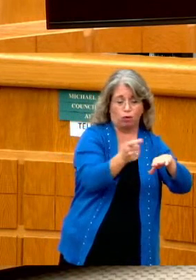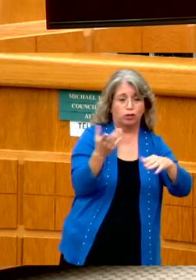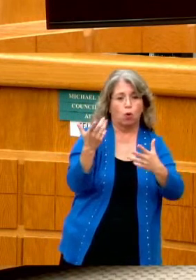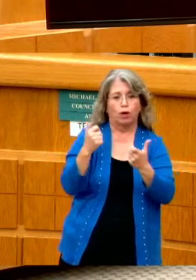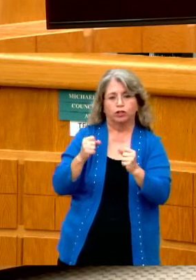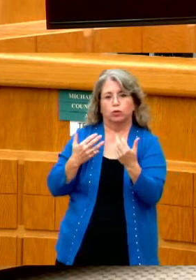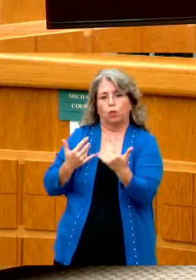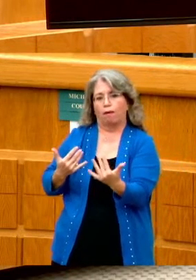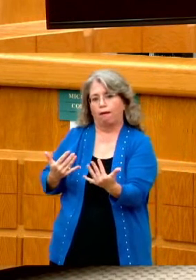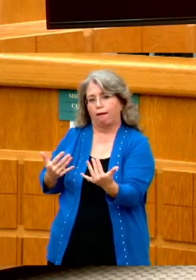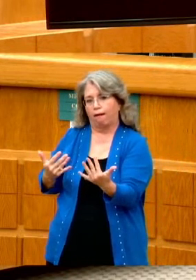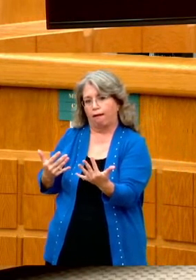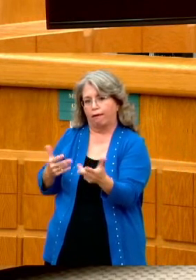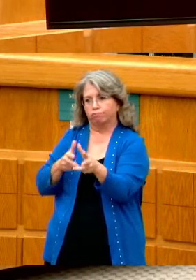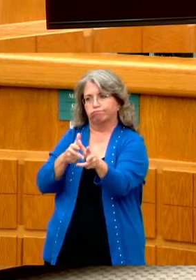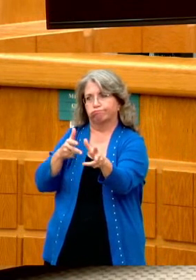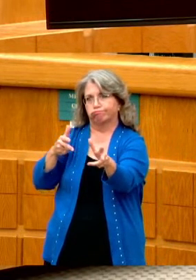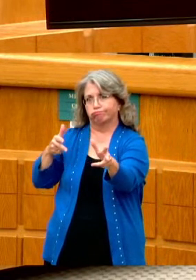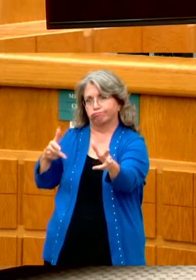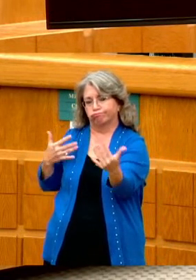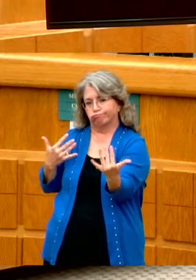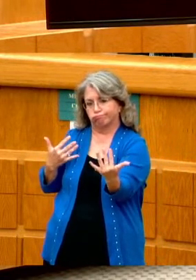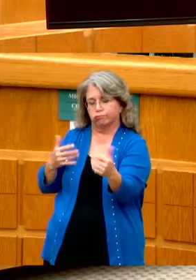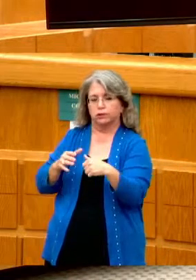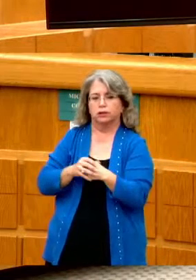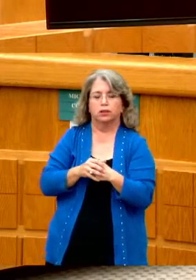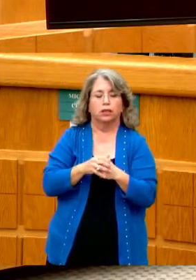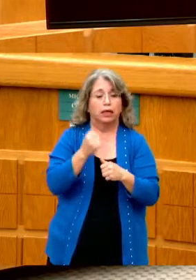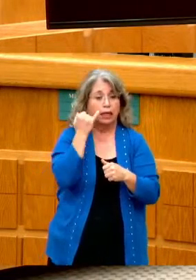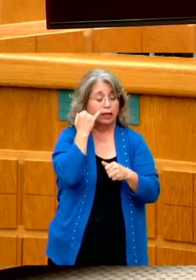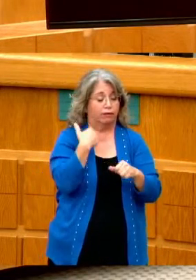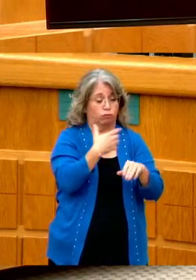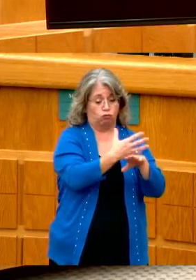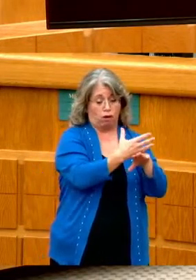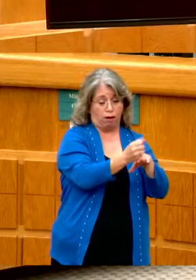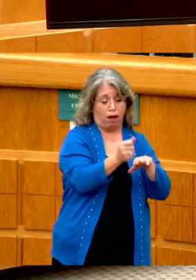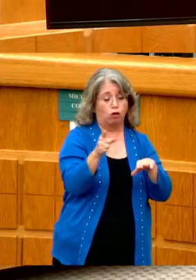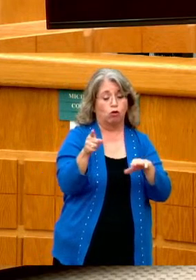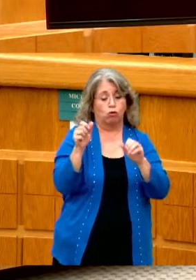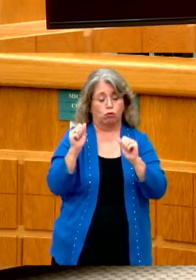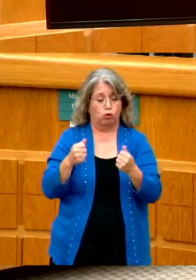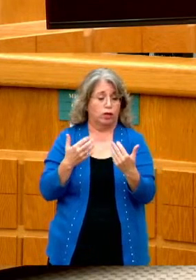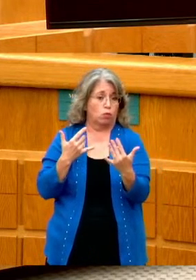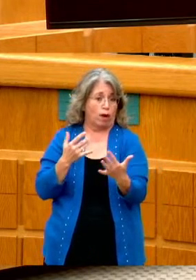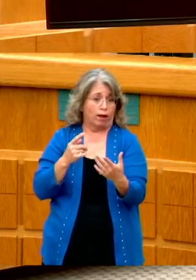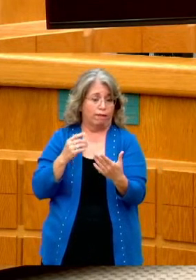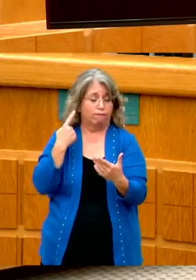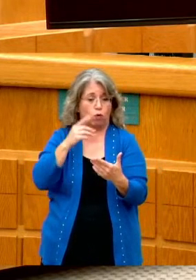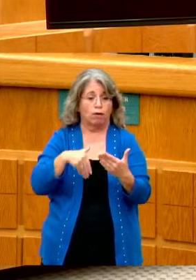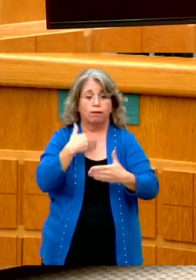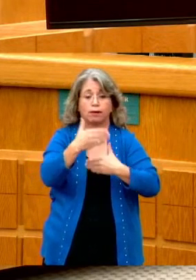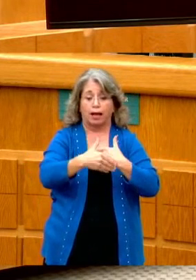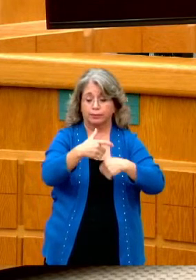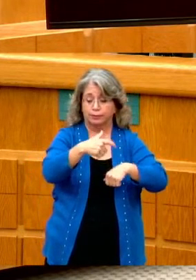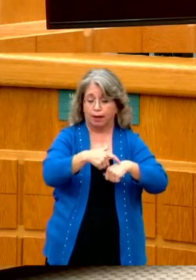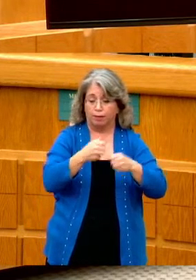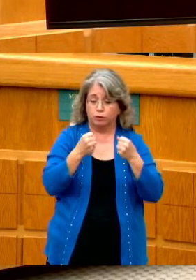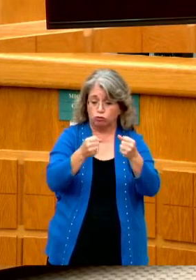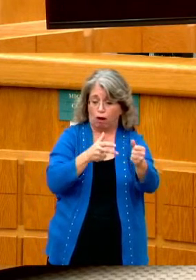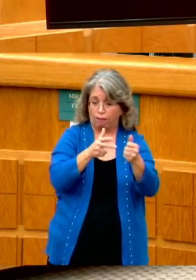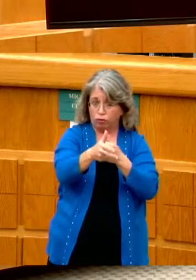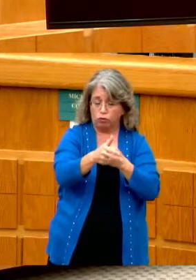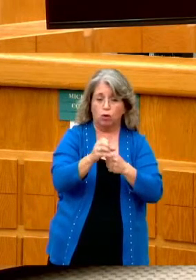longer than you have to. If we run out, you can choose to wait for our next drive-thru or visit any of the other providers,